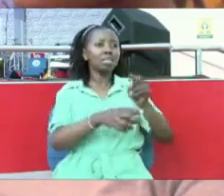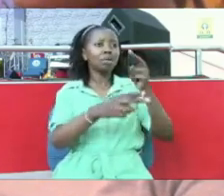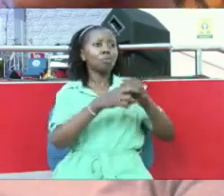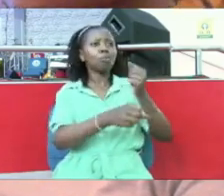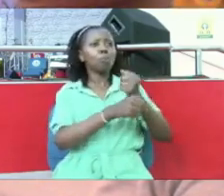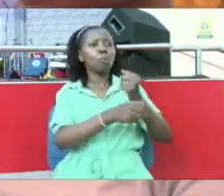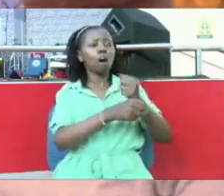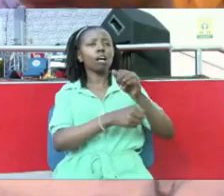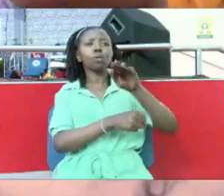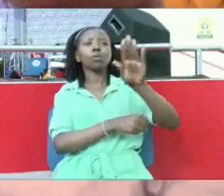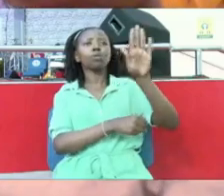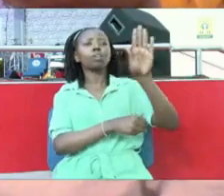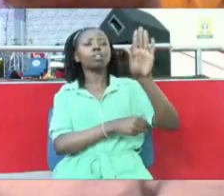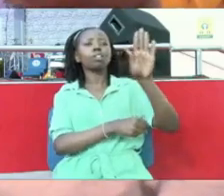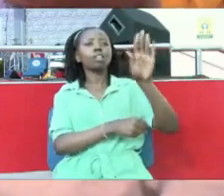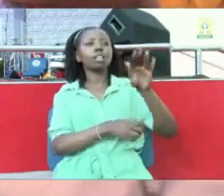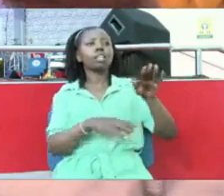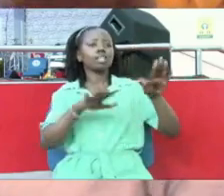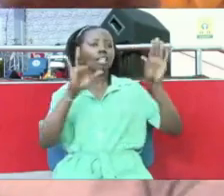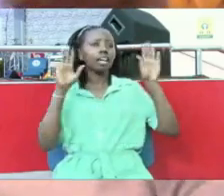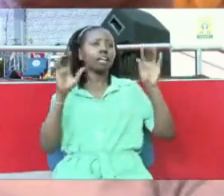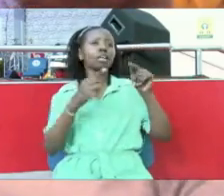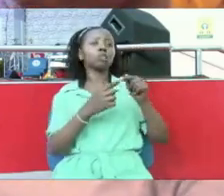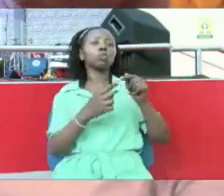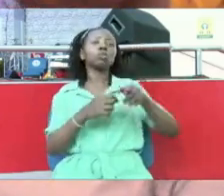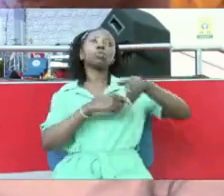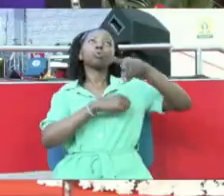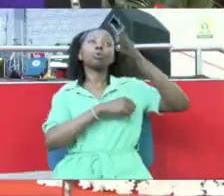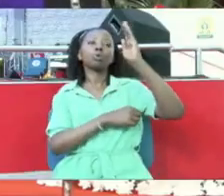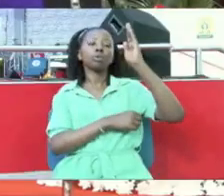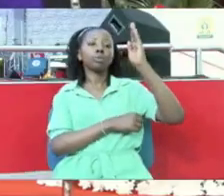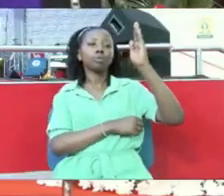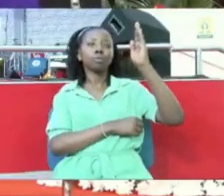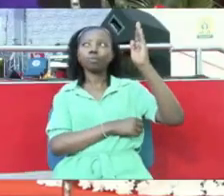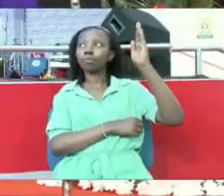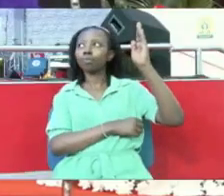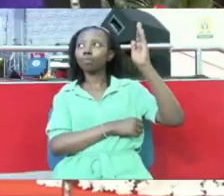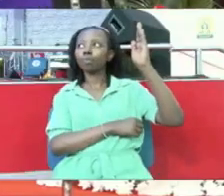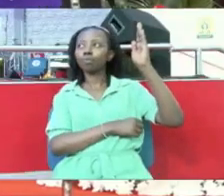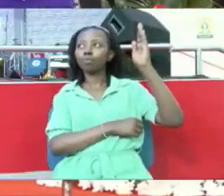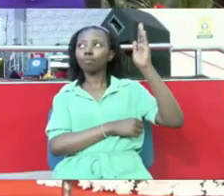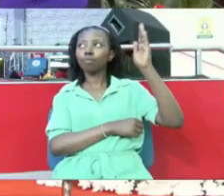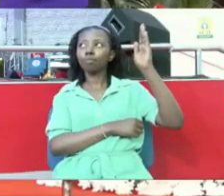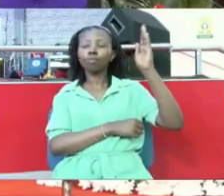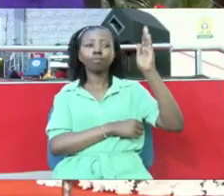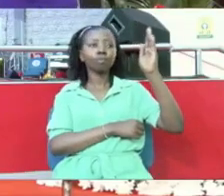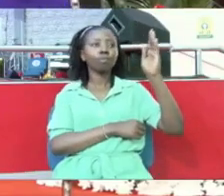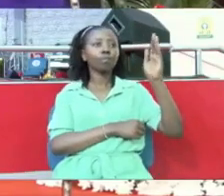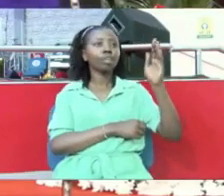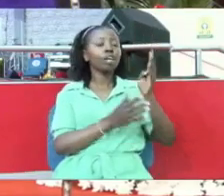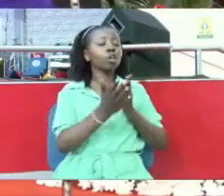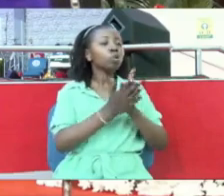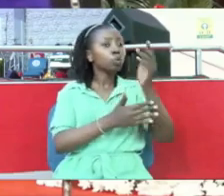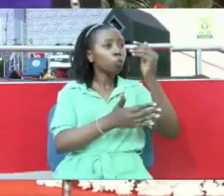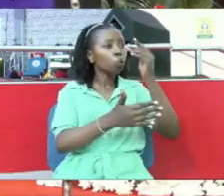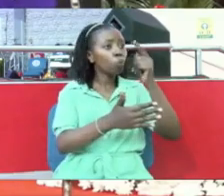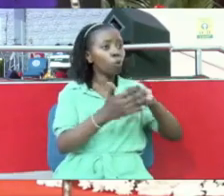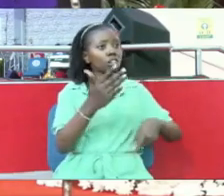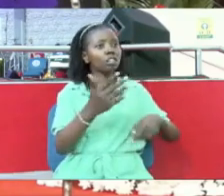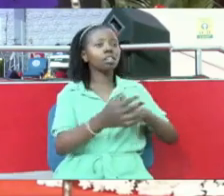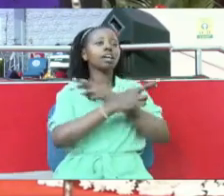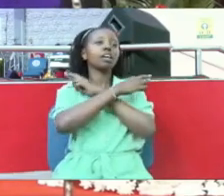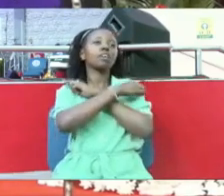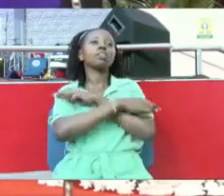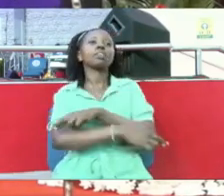yako, lakini unaweza salimisha hata hiyo taaluma yako kwa Yesu Mwokozi. By resting. Kwa kuketi na kutulia